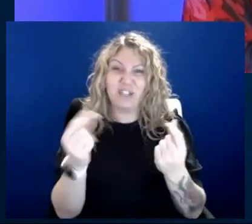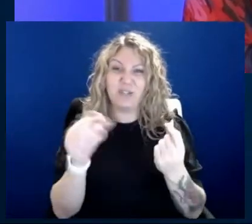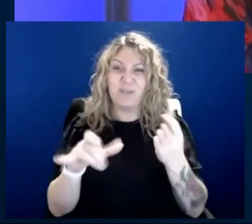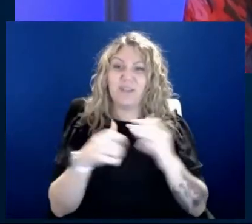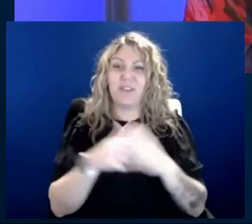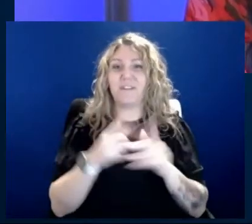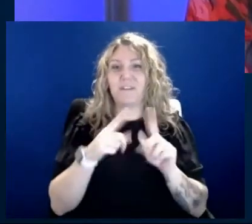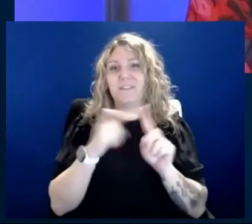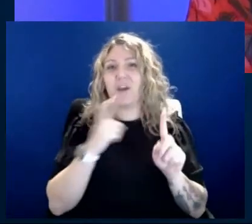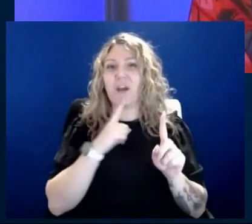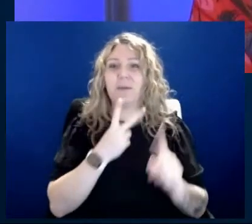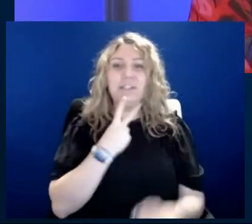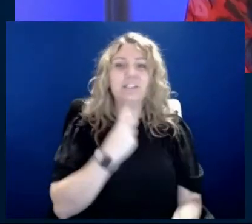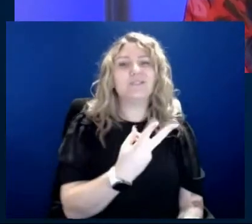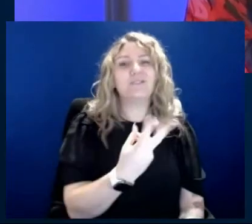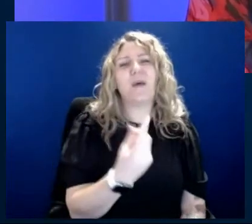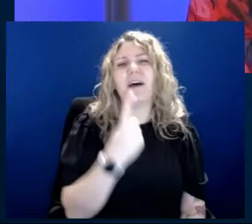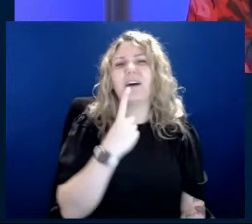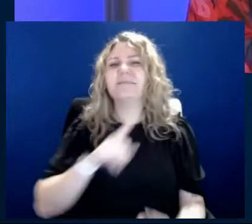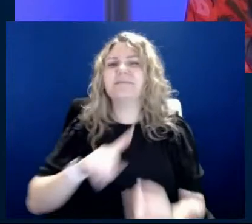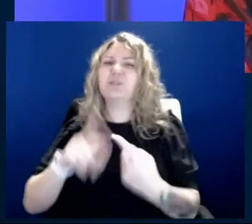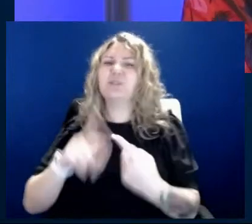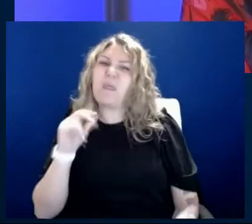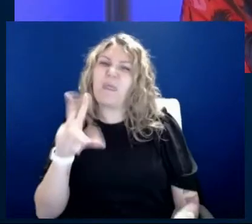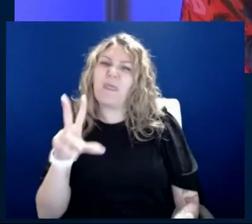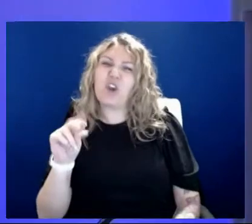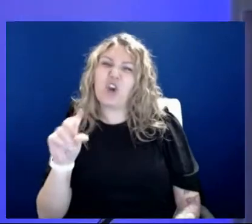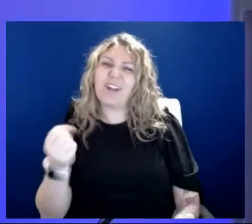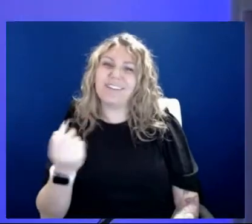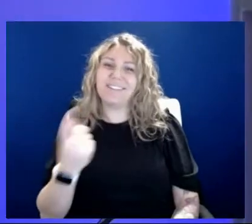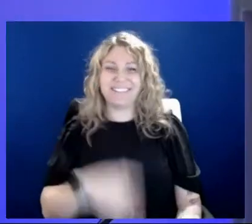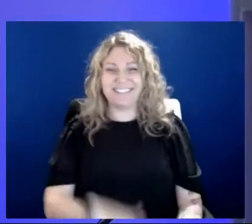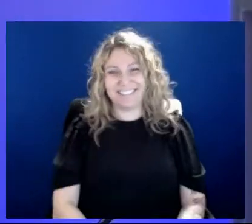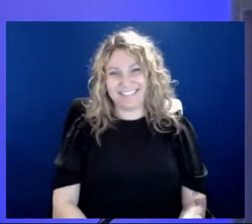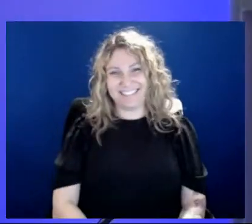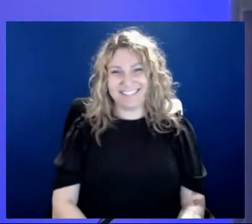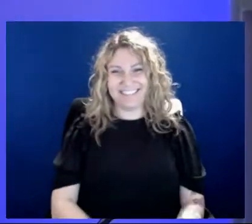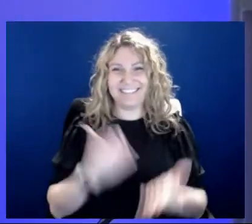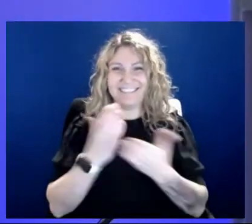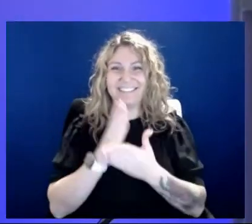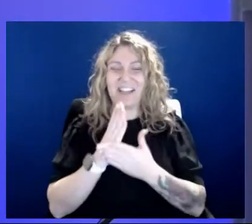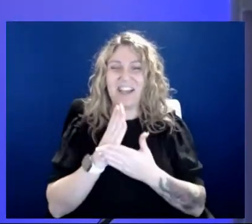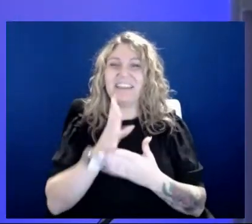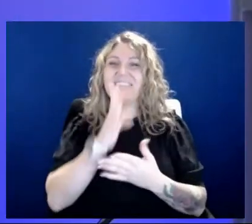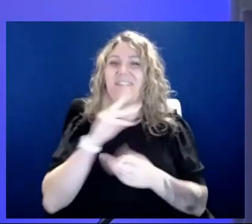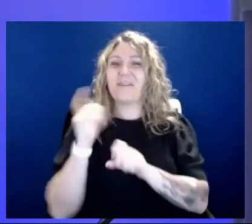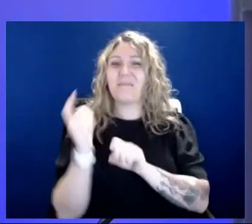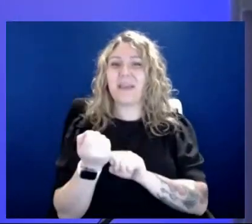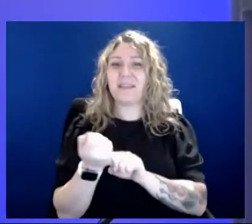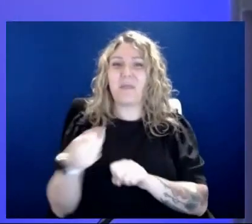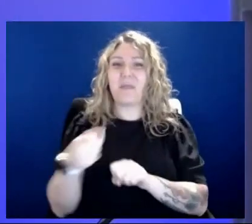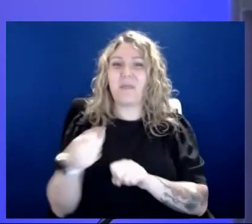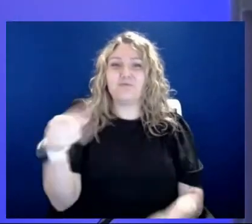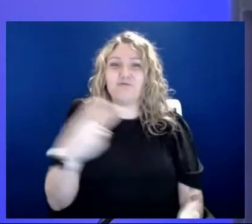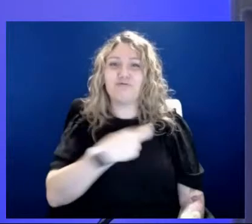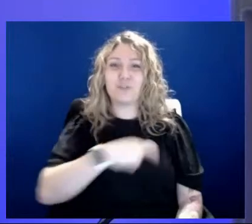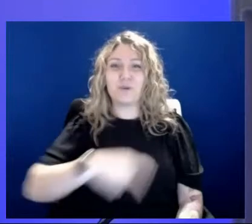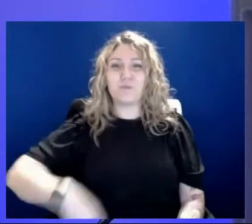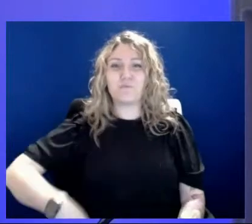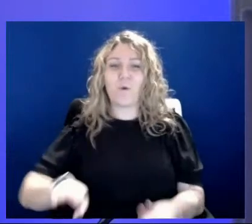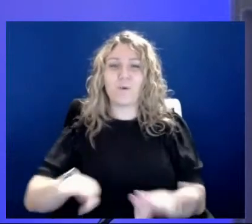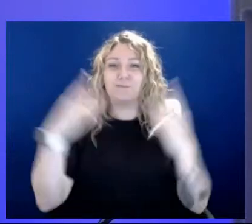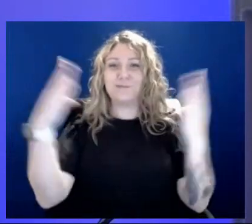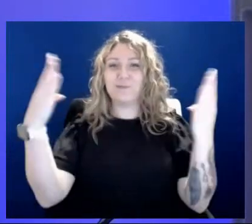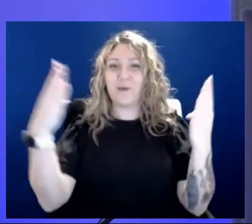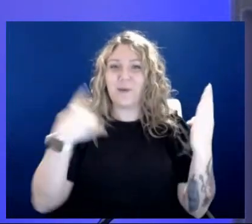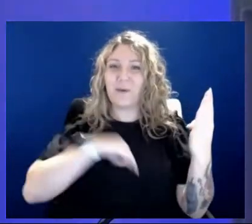12 to 30, that's kind of what happens. Right. Okay. All right, let's talk baseball. This Thursday, the Royals home opener. Yes, we'll be out there. And we know a lot of